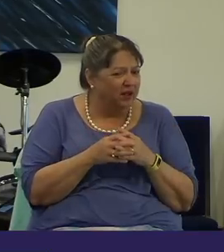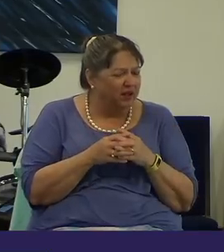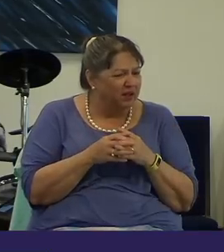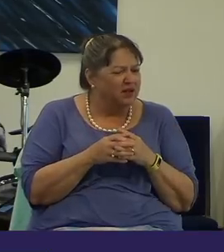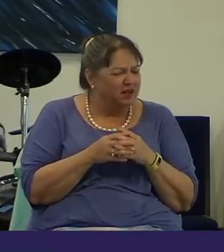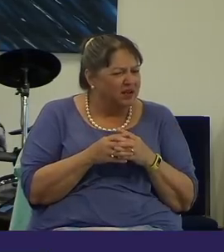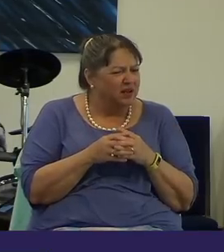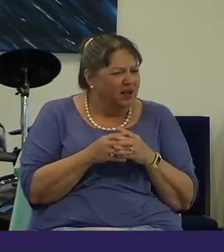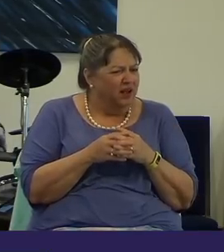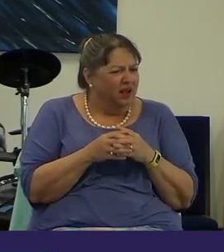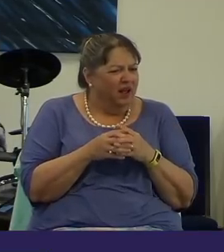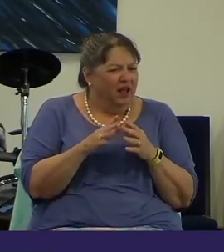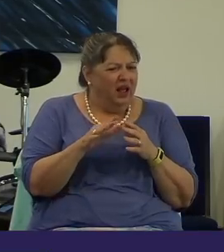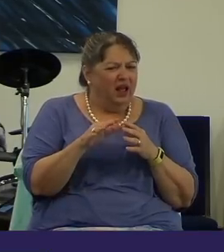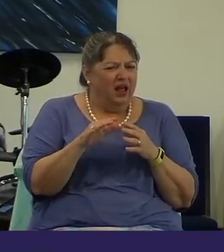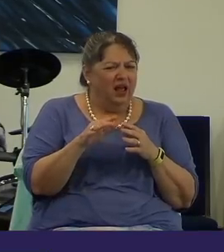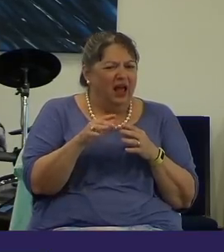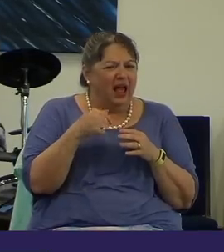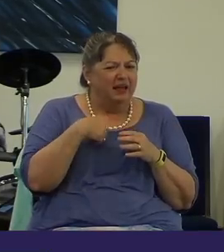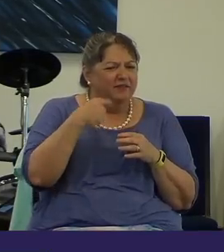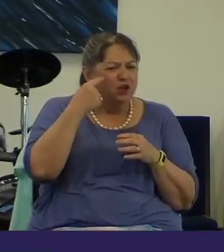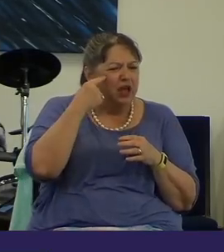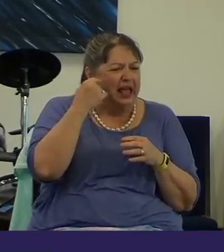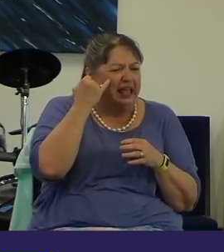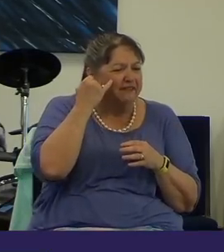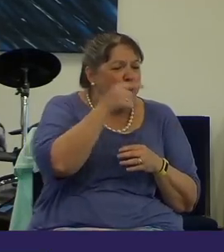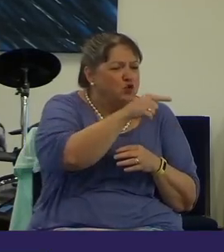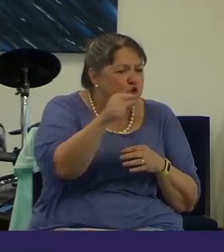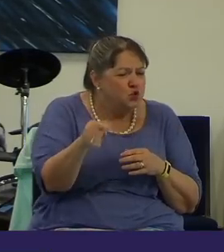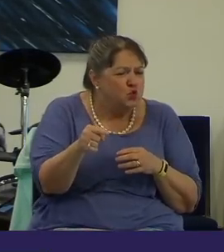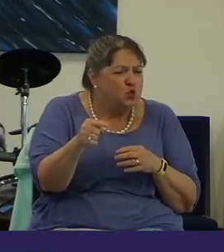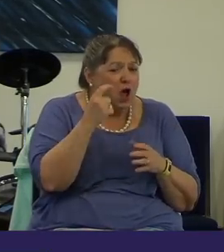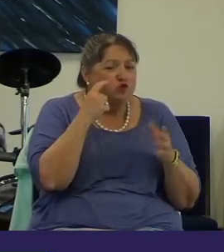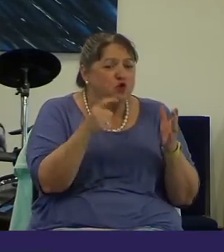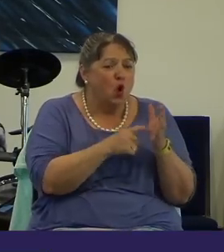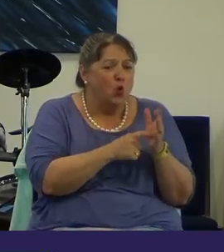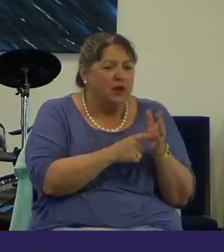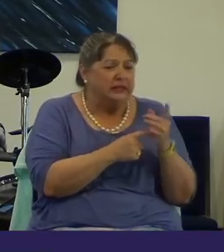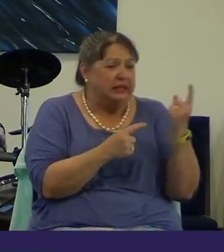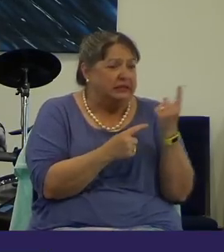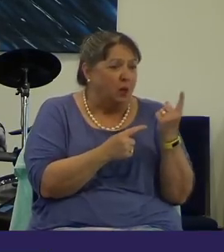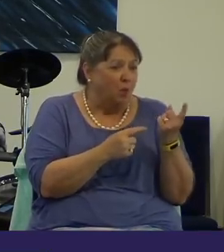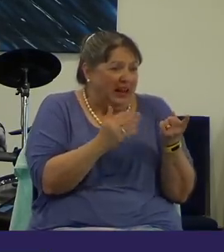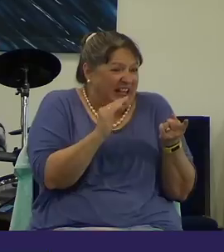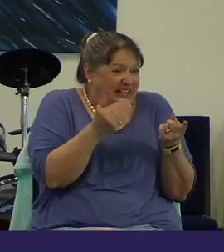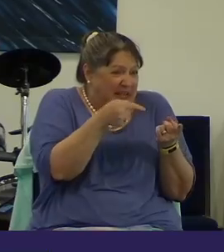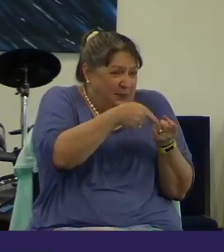that person was indeed alive, would it have some kind of an impact in your life?